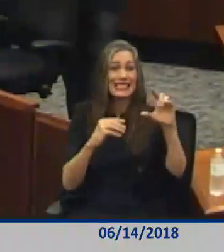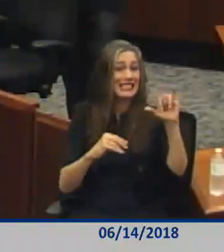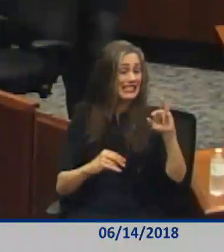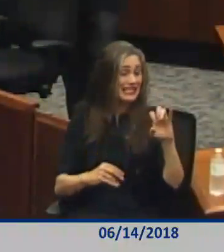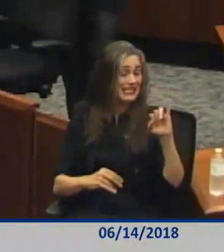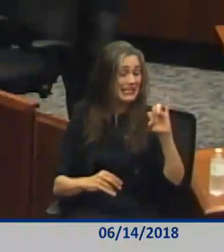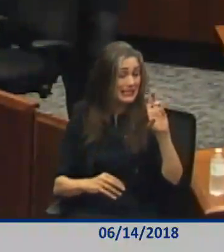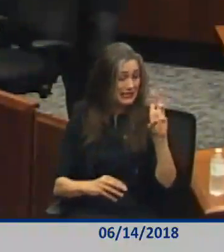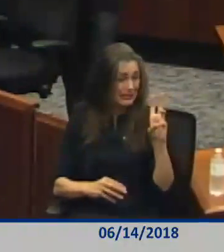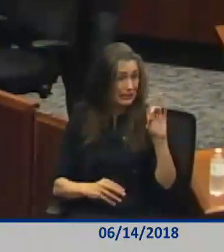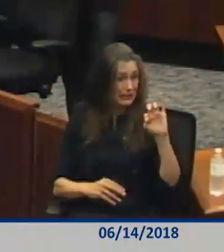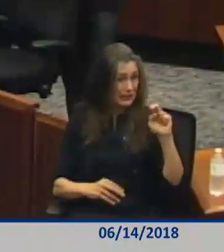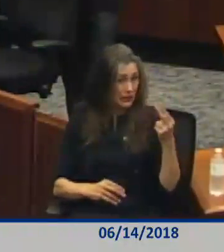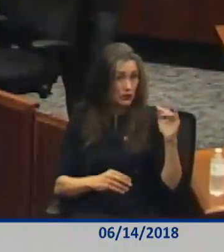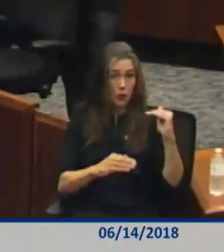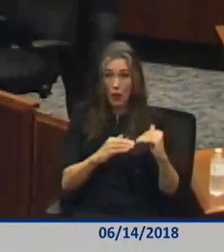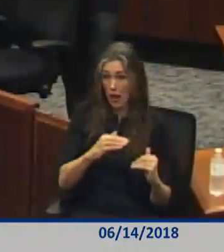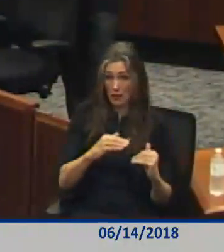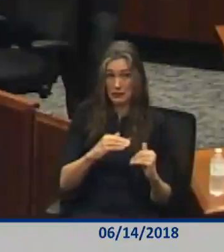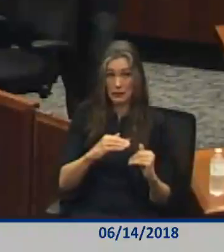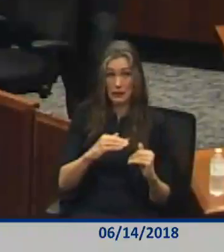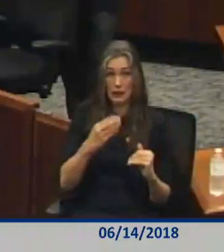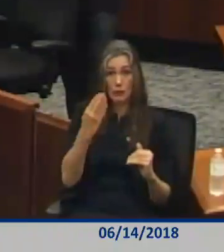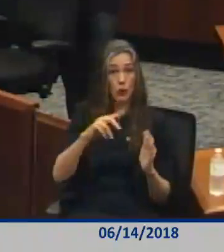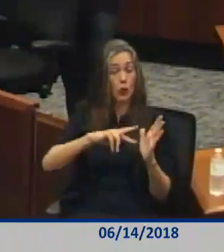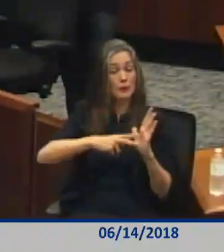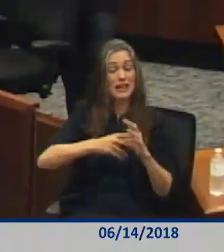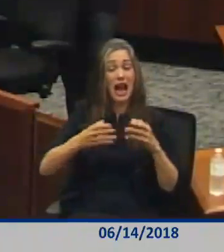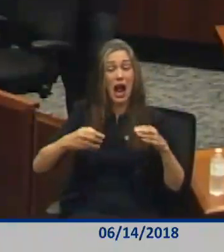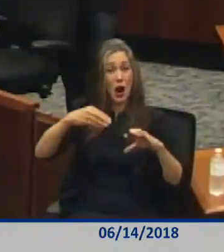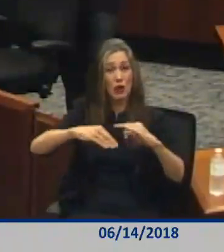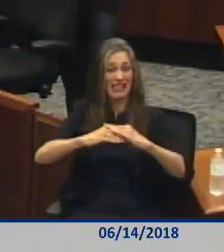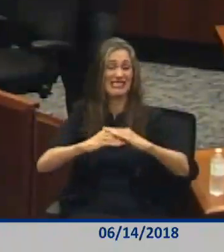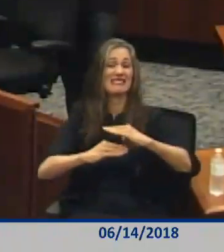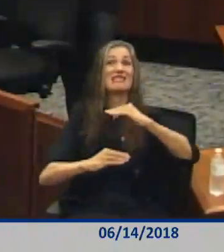what ballpark you're in. So, I